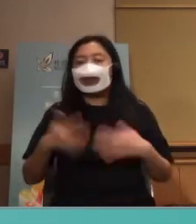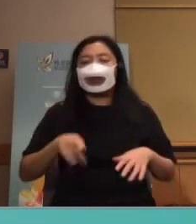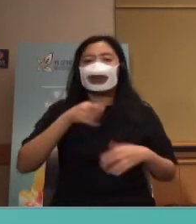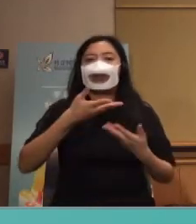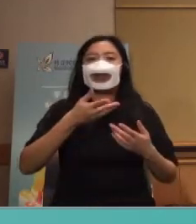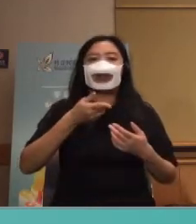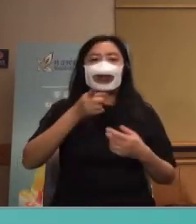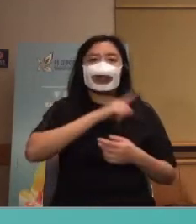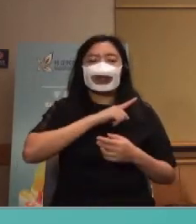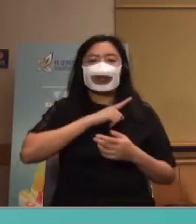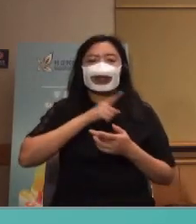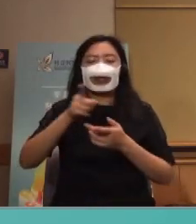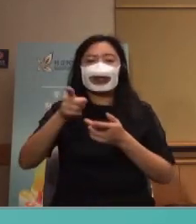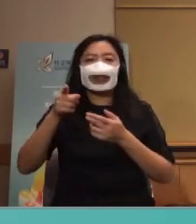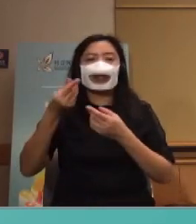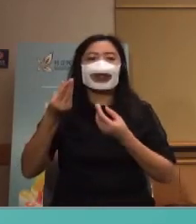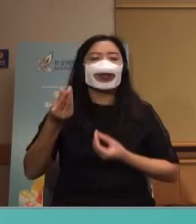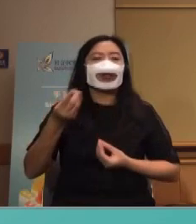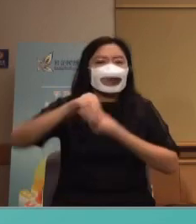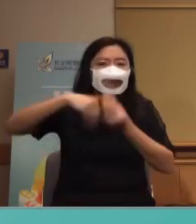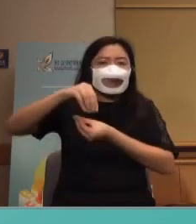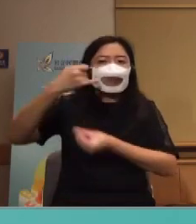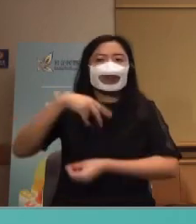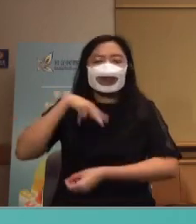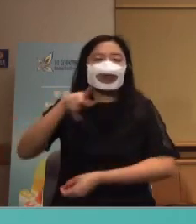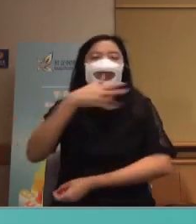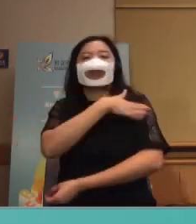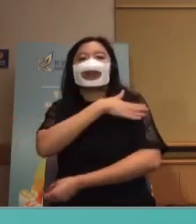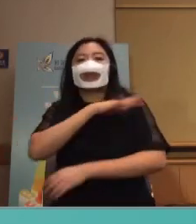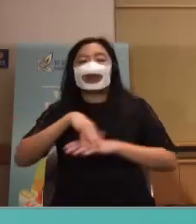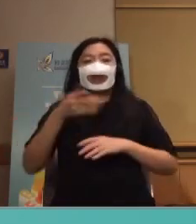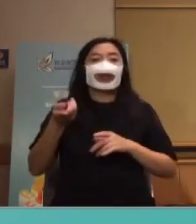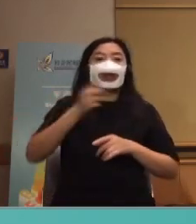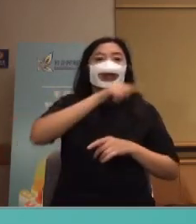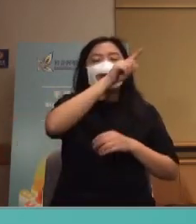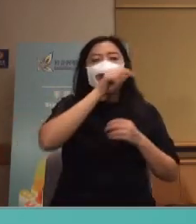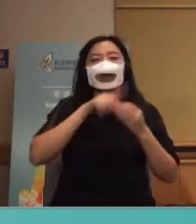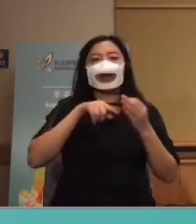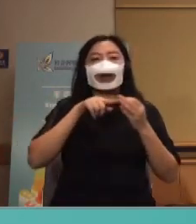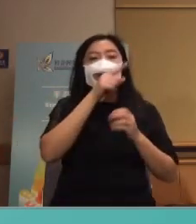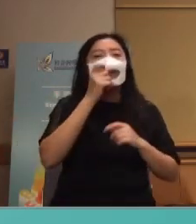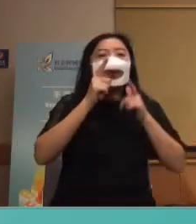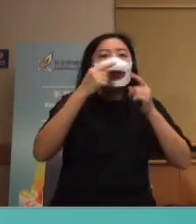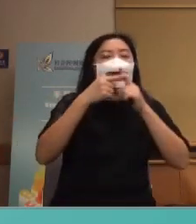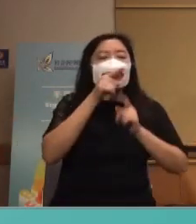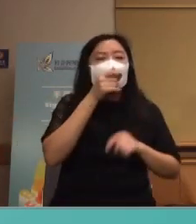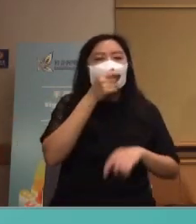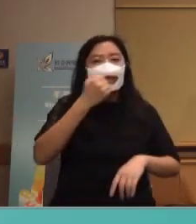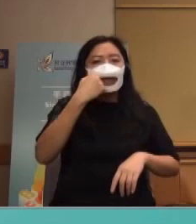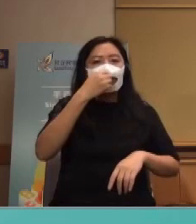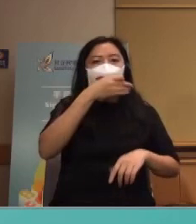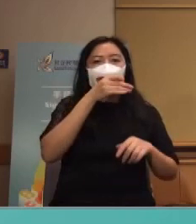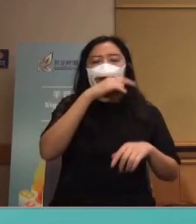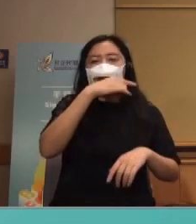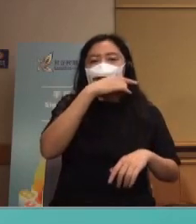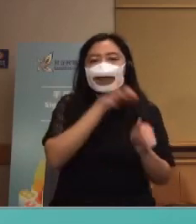that's when you know, okay, who's actually swimming naked in the ocean, right? And we're all wearing trousers here. Me a skirt. You know, we're super